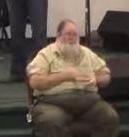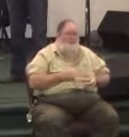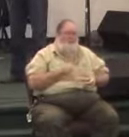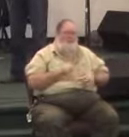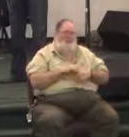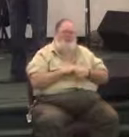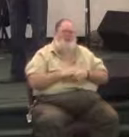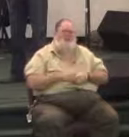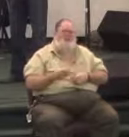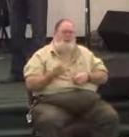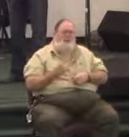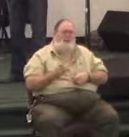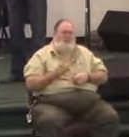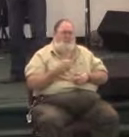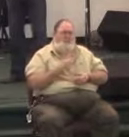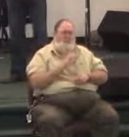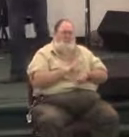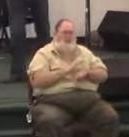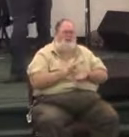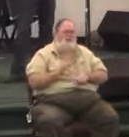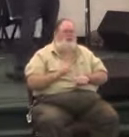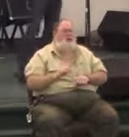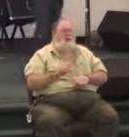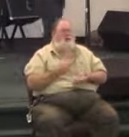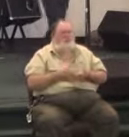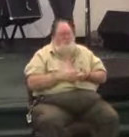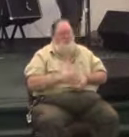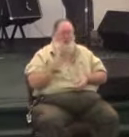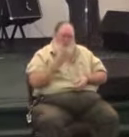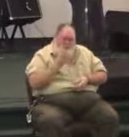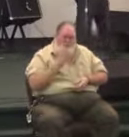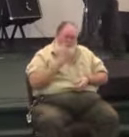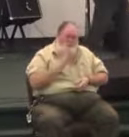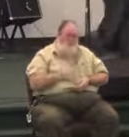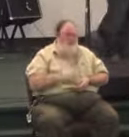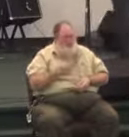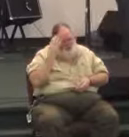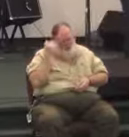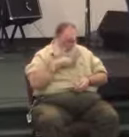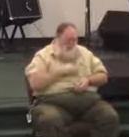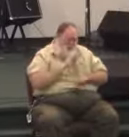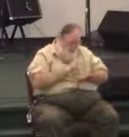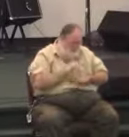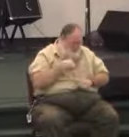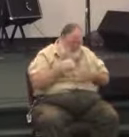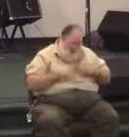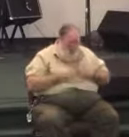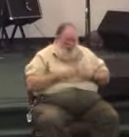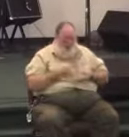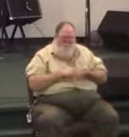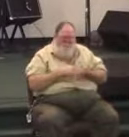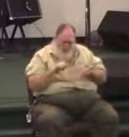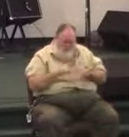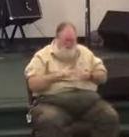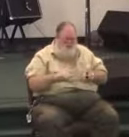in several churches where money is preached, and you know, we're the church, and we've got bills just